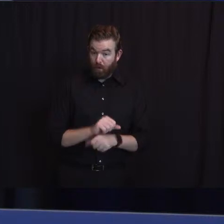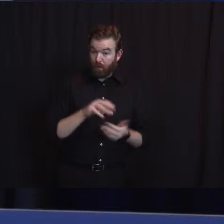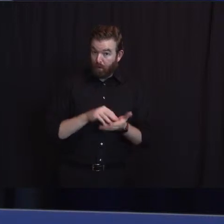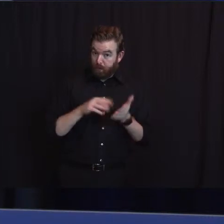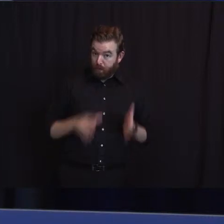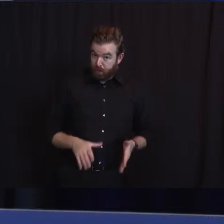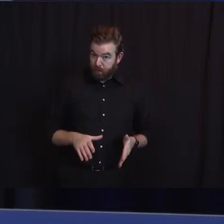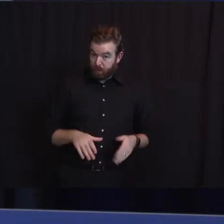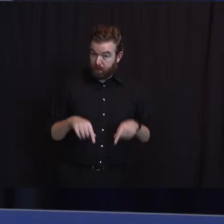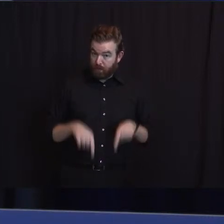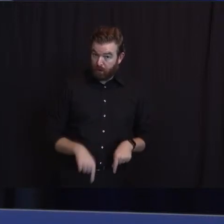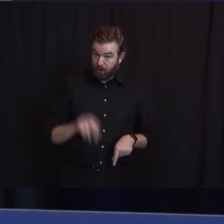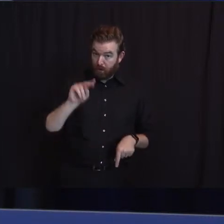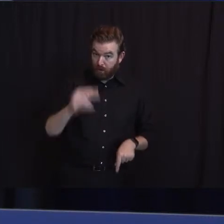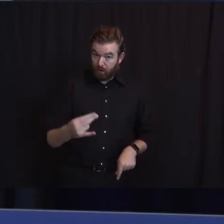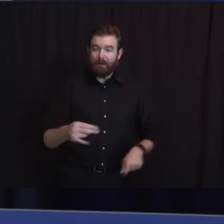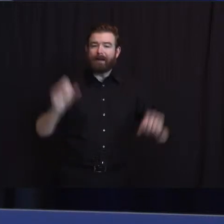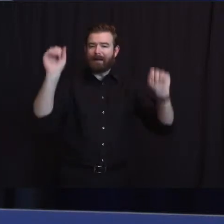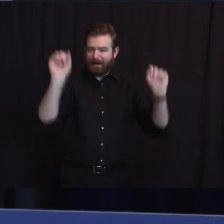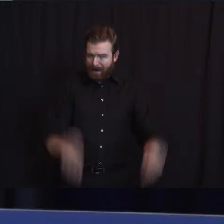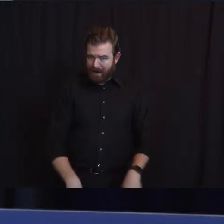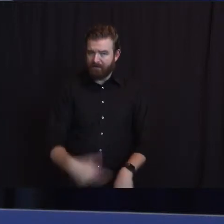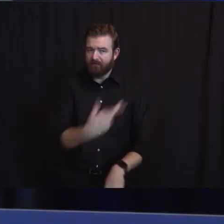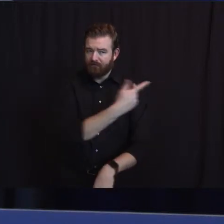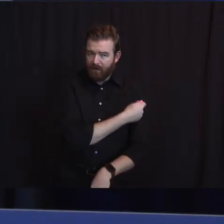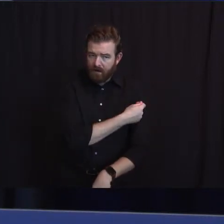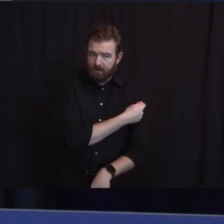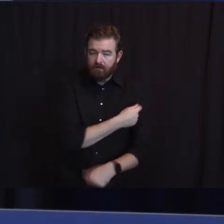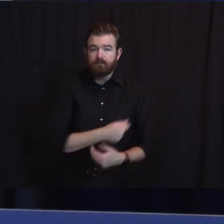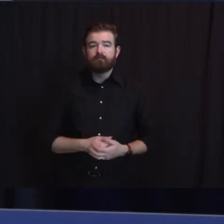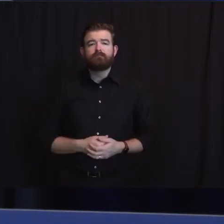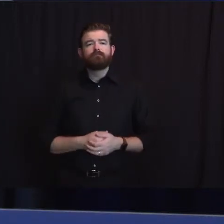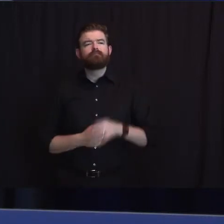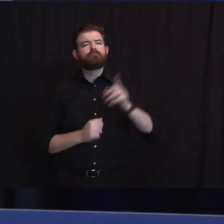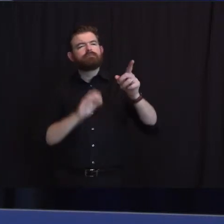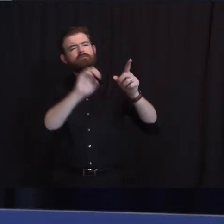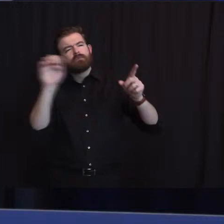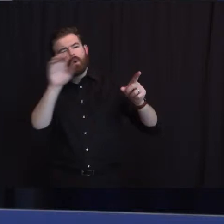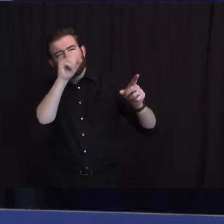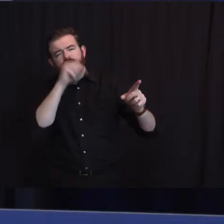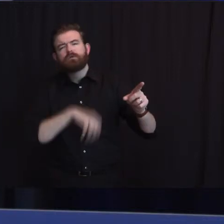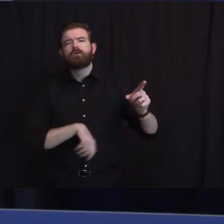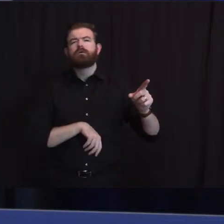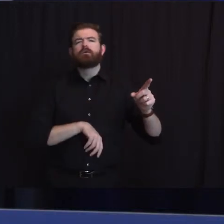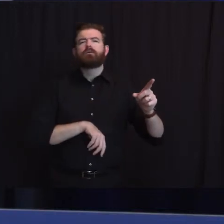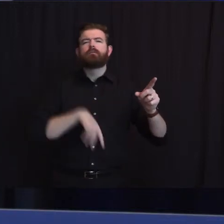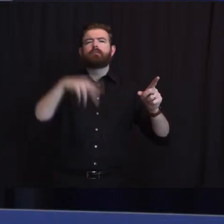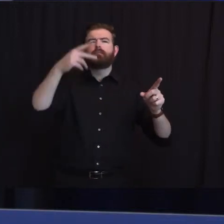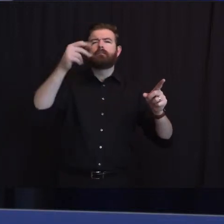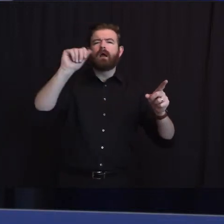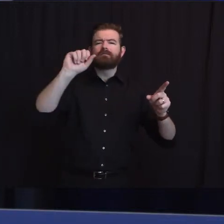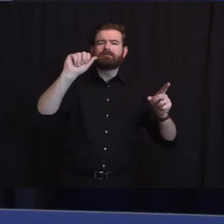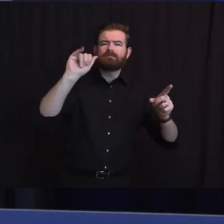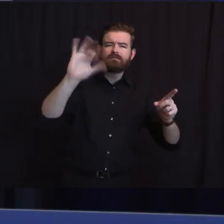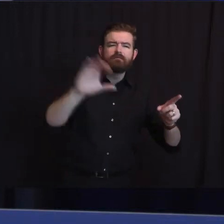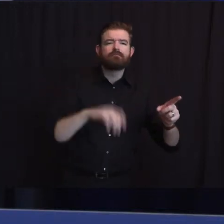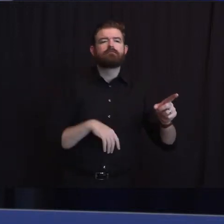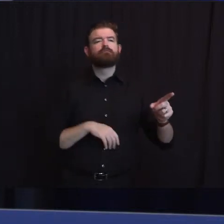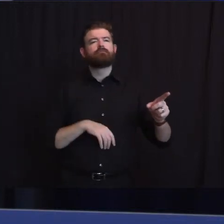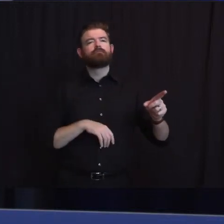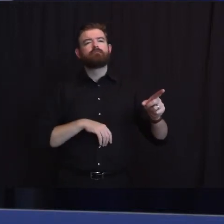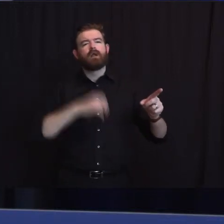events were held in East Orange, Passaic, Bayonne, Newark, Bloomfield, Elizabeth, Hillside, Bound Brook,